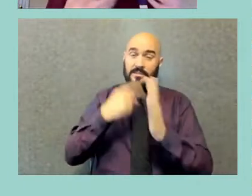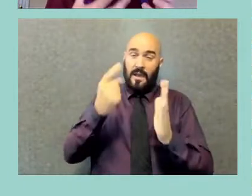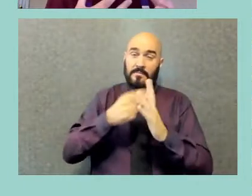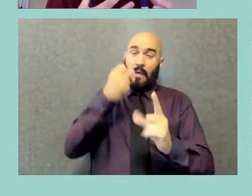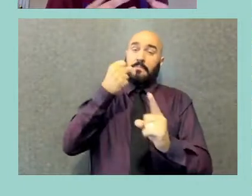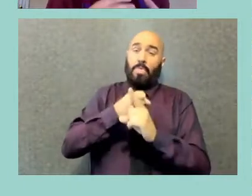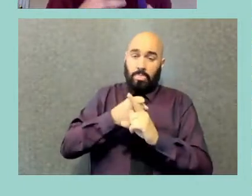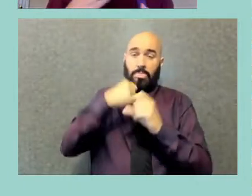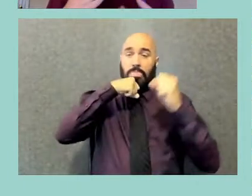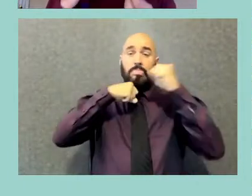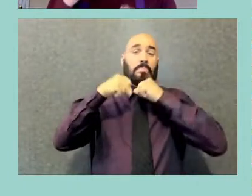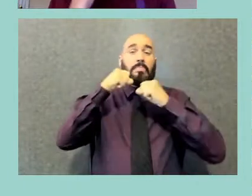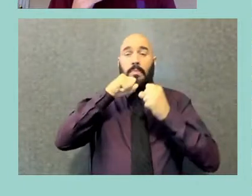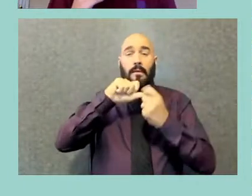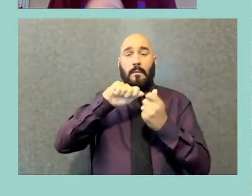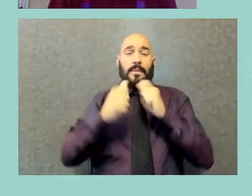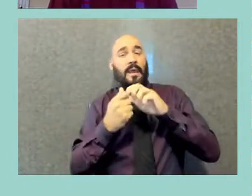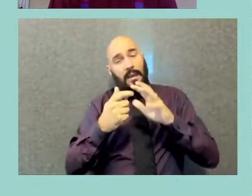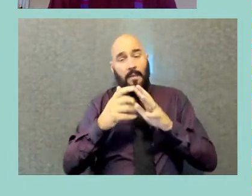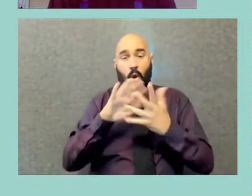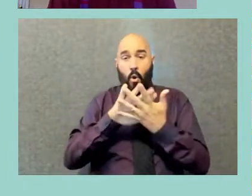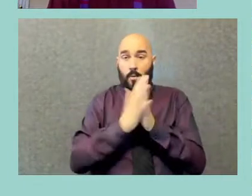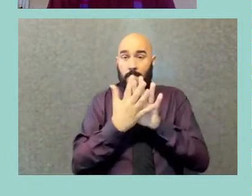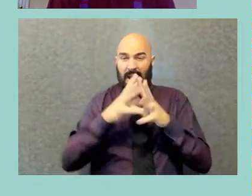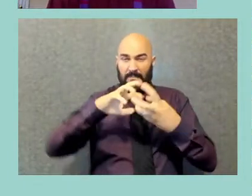tangling up and getting entangled.